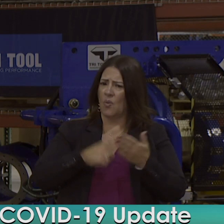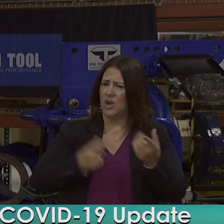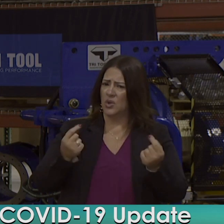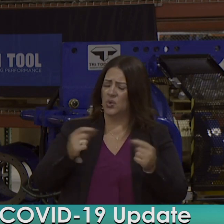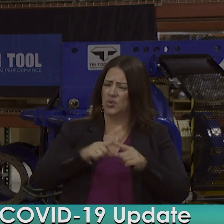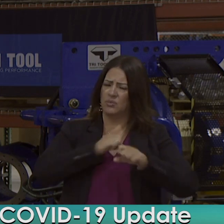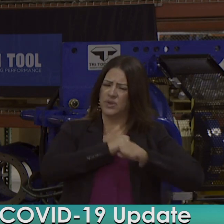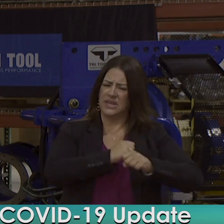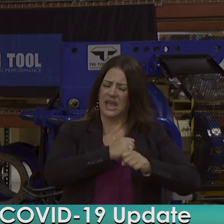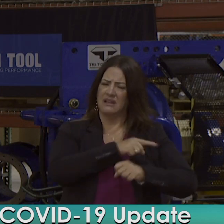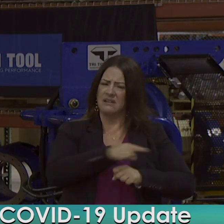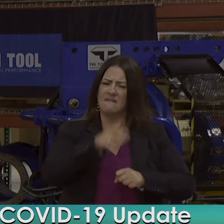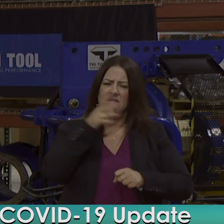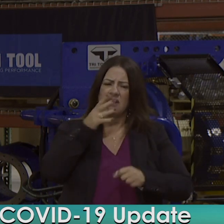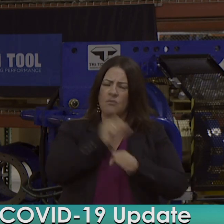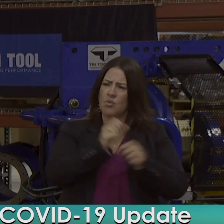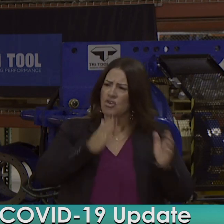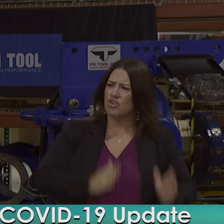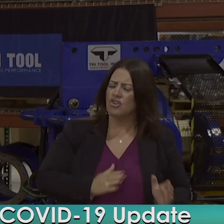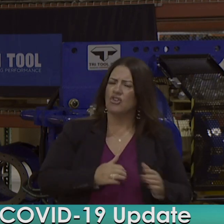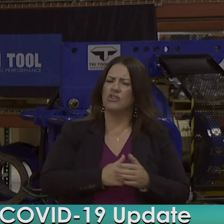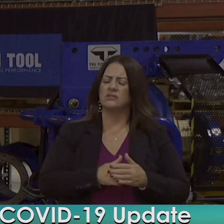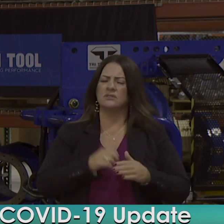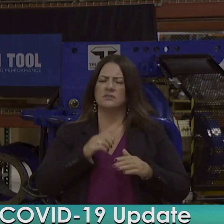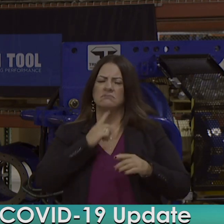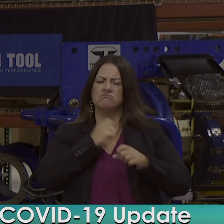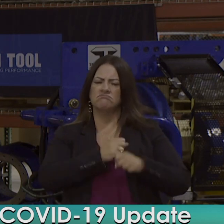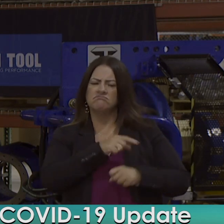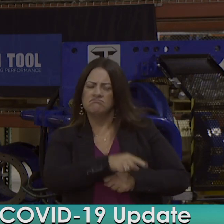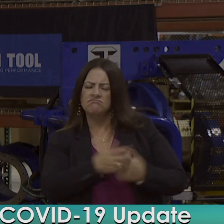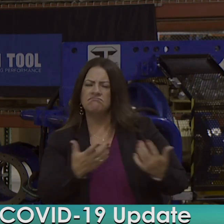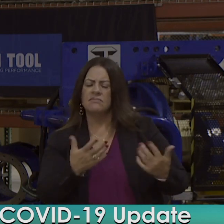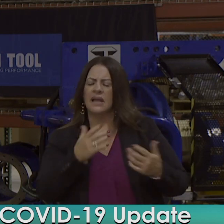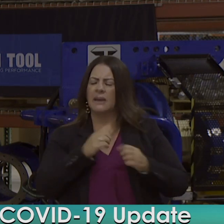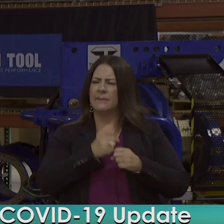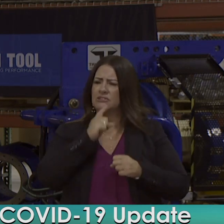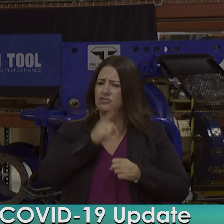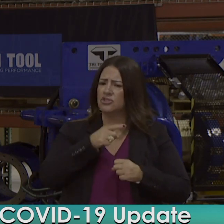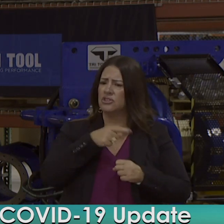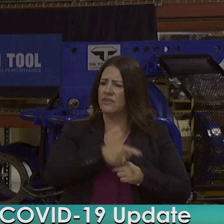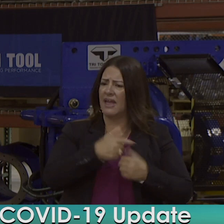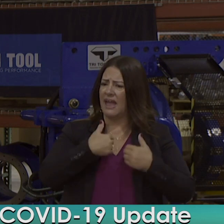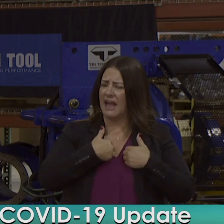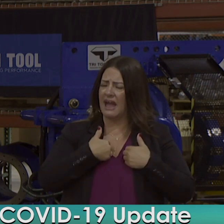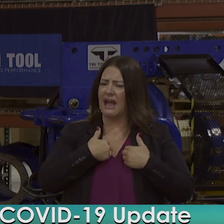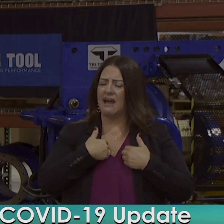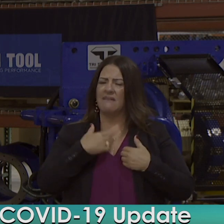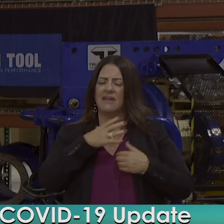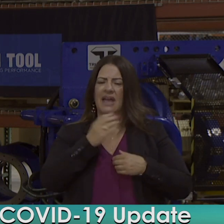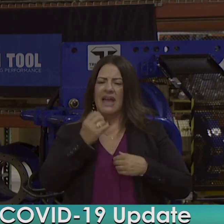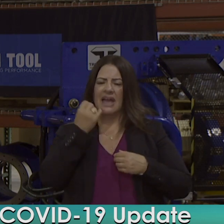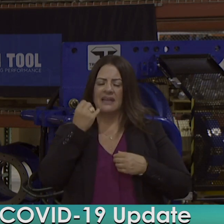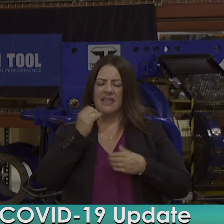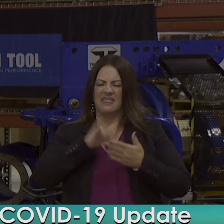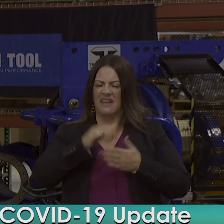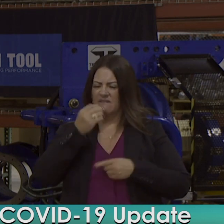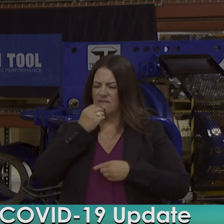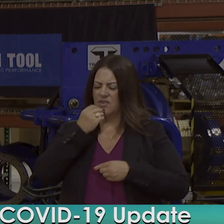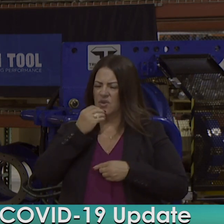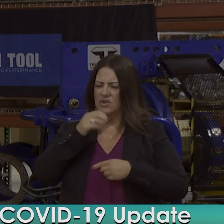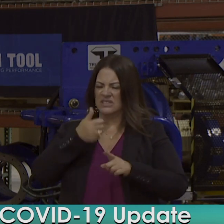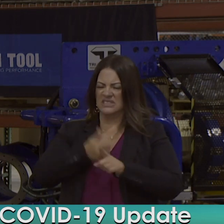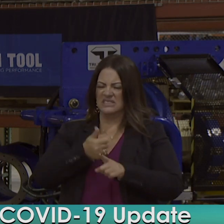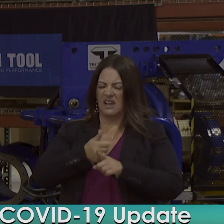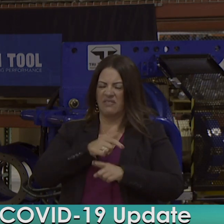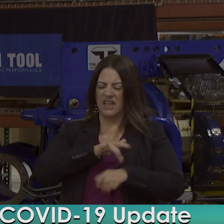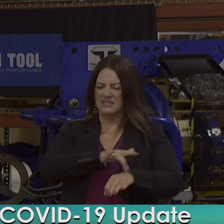protect their health, inform them of their risks, and make sure that they are cared for and isolated and that the food supply chain is protected. I